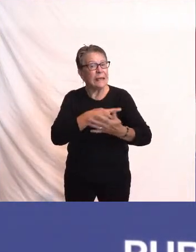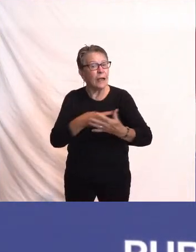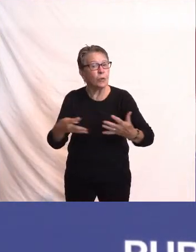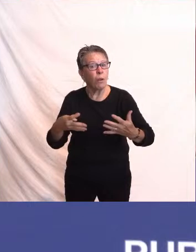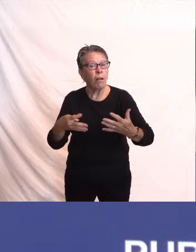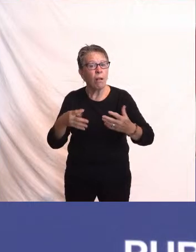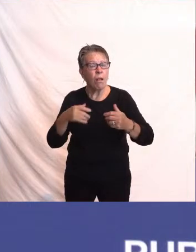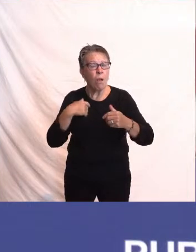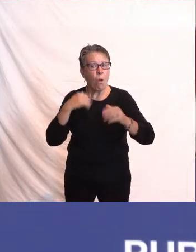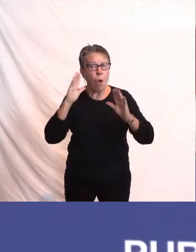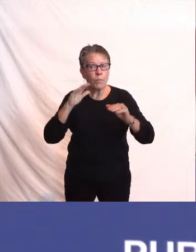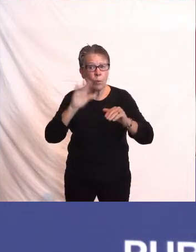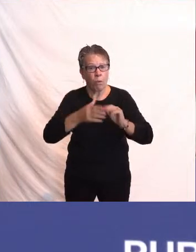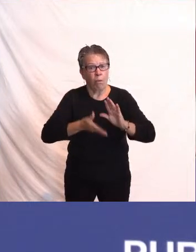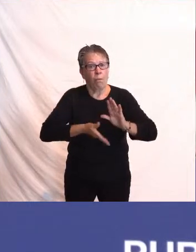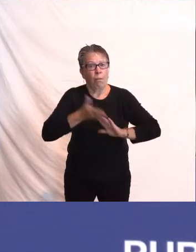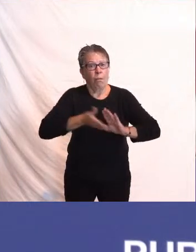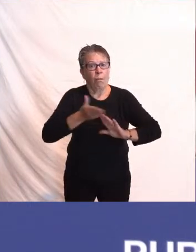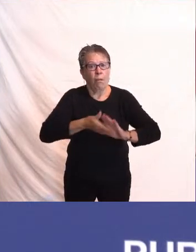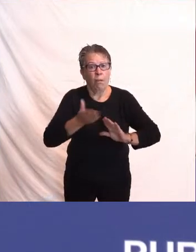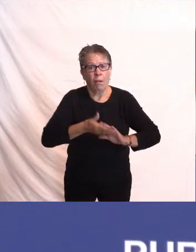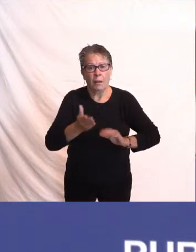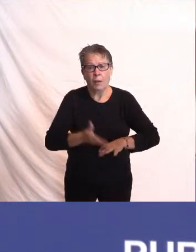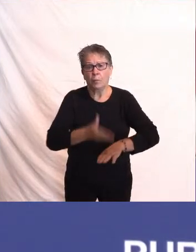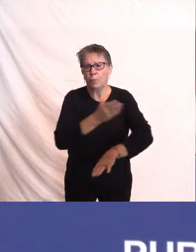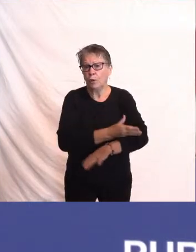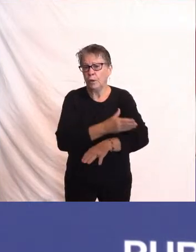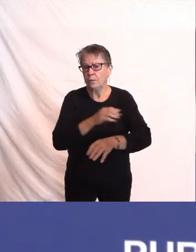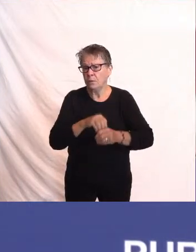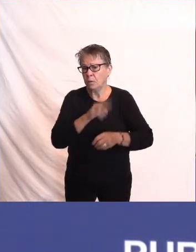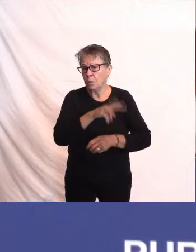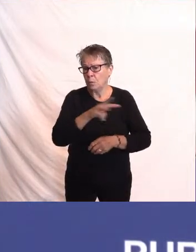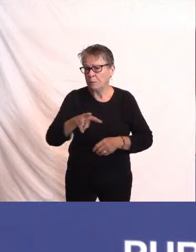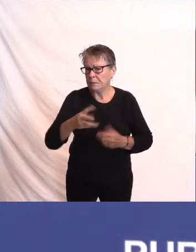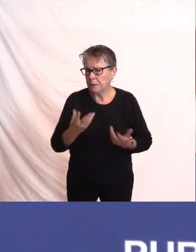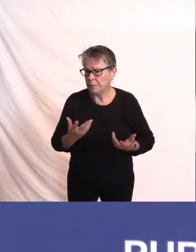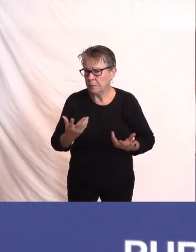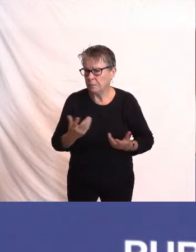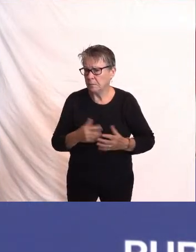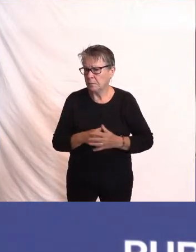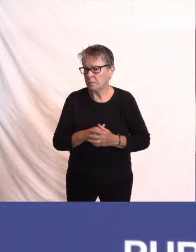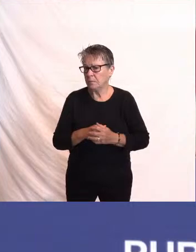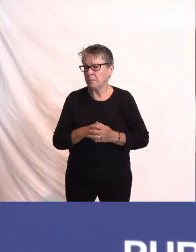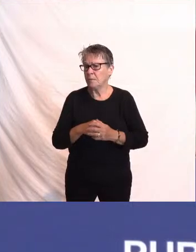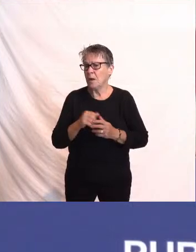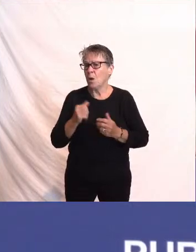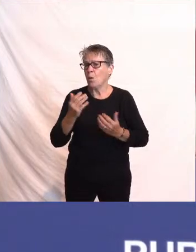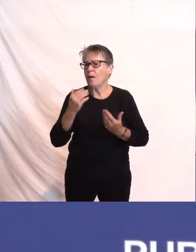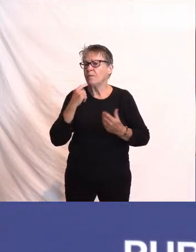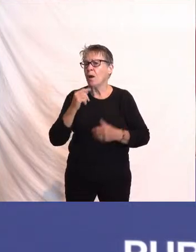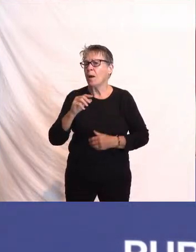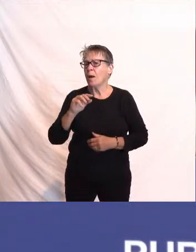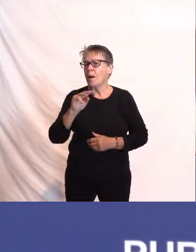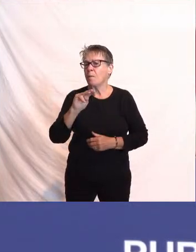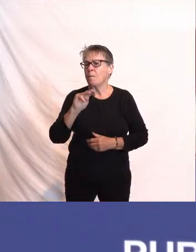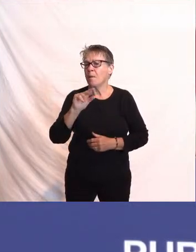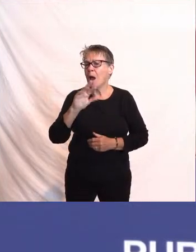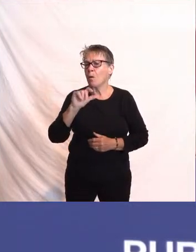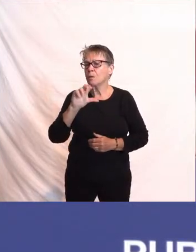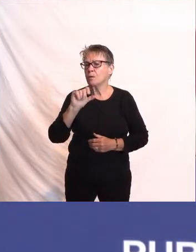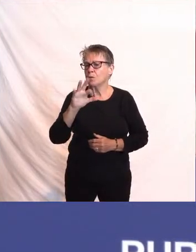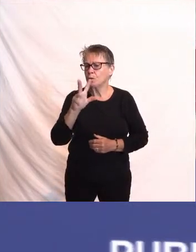Microsoft application gets finalized. I think it's due to the Department of Health for testing this